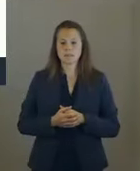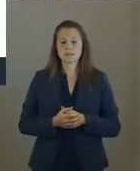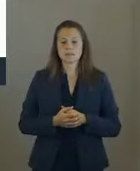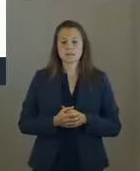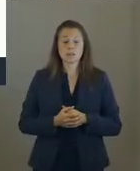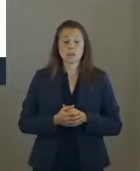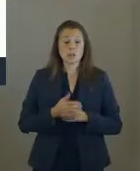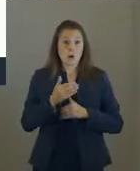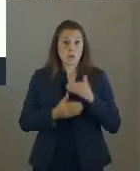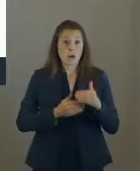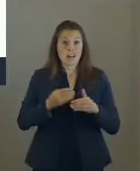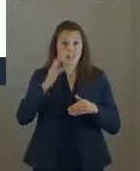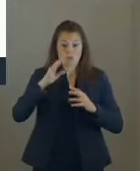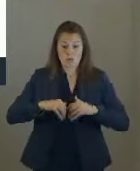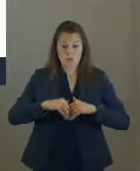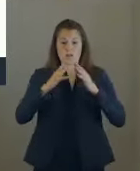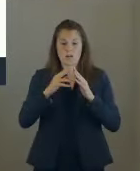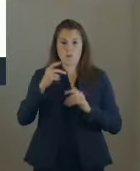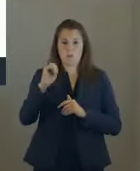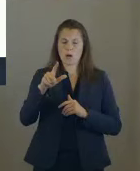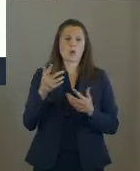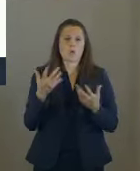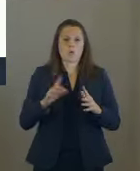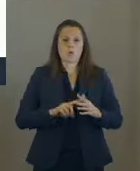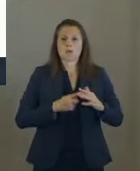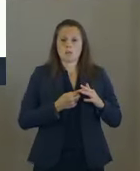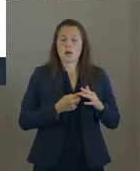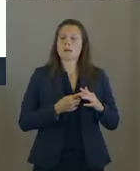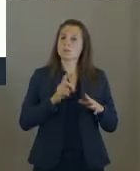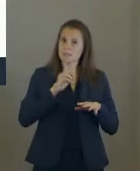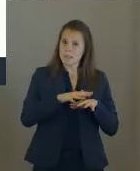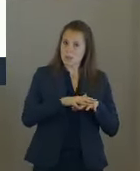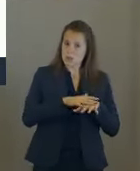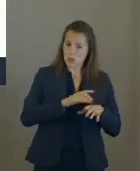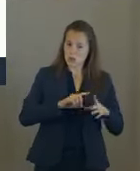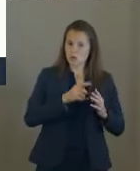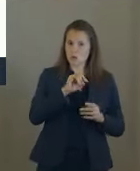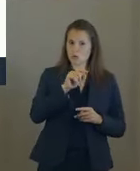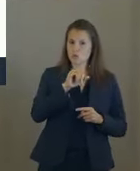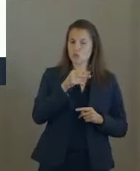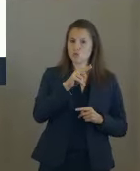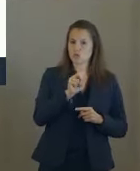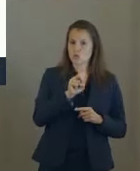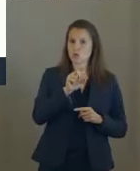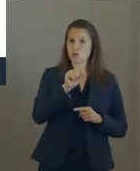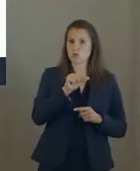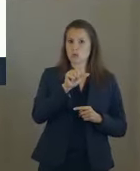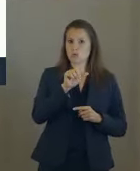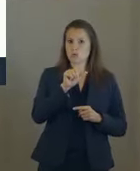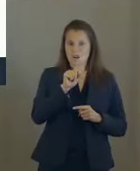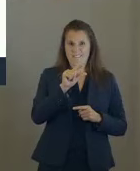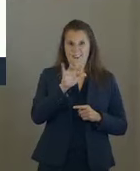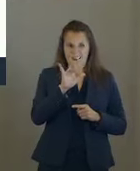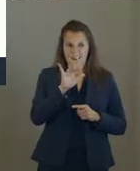So the process to implement the portal has already begun. A slow rollout began June 2025, and the full rollout of the portal is expected